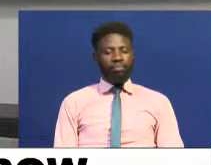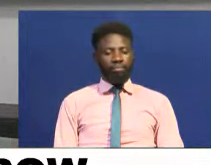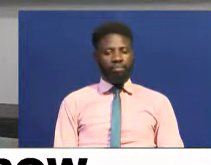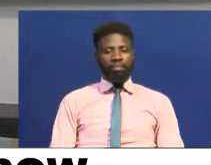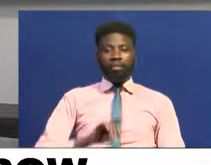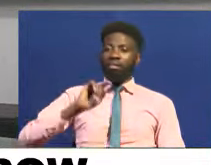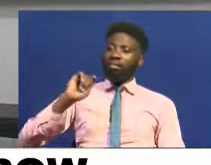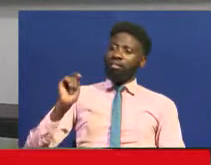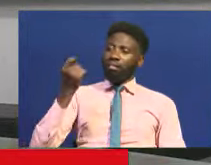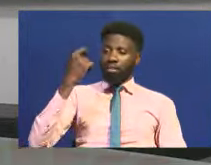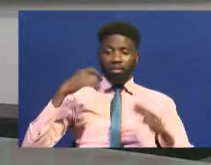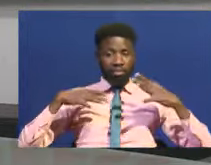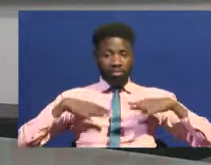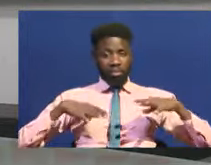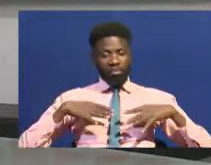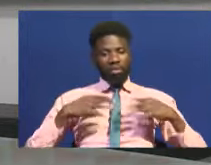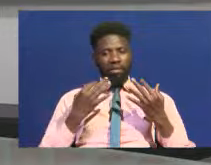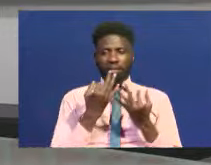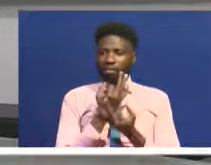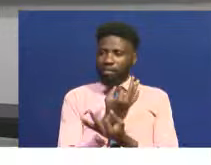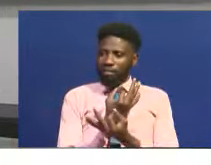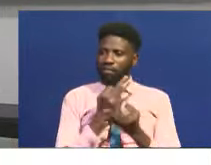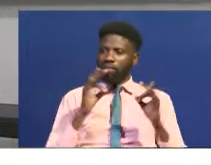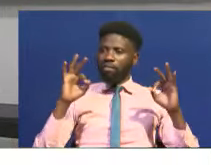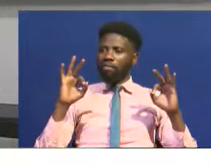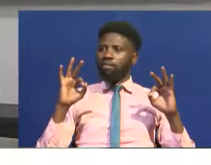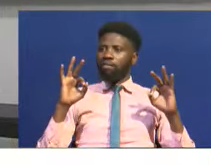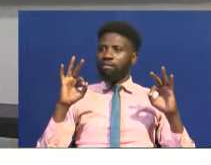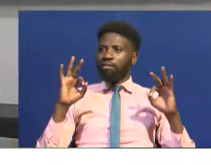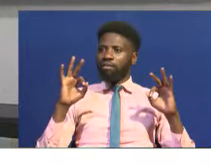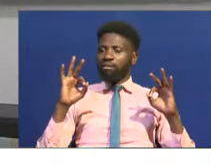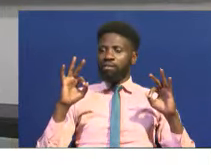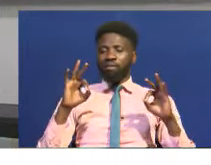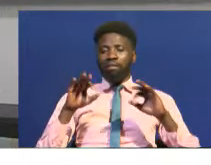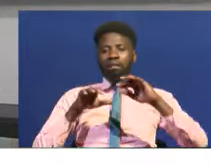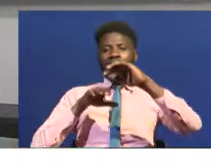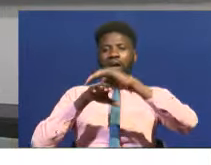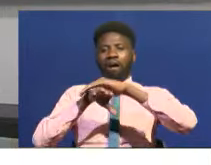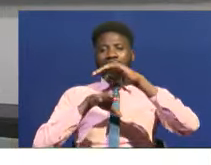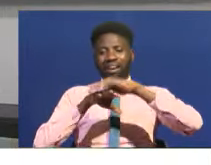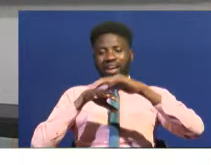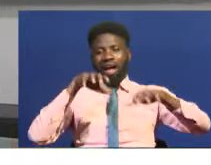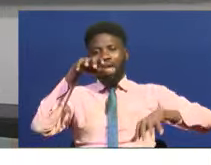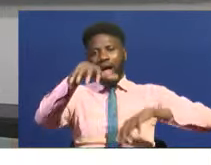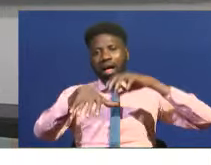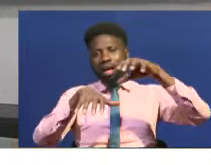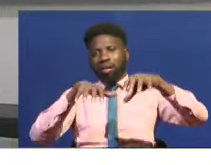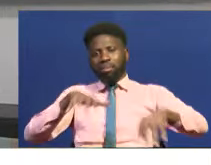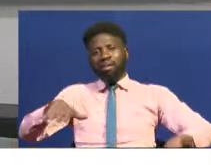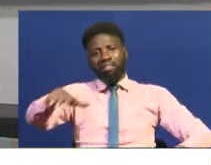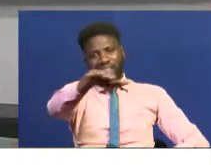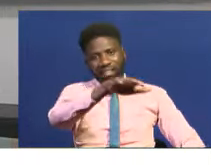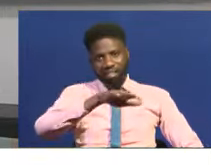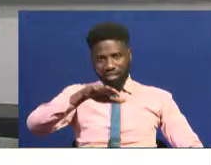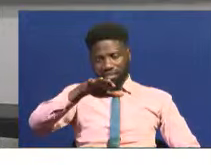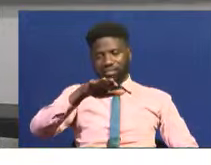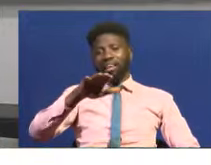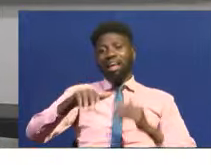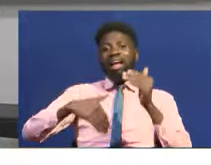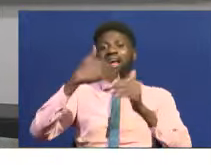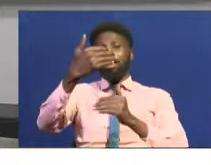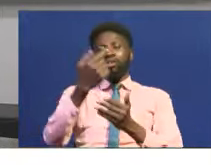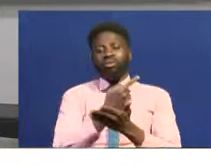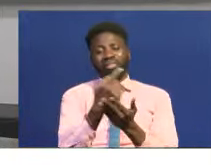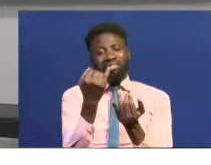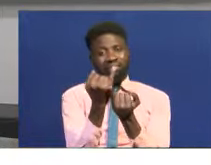Now, Kenyans will have a free access to game parks and reserves in the country next Saturday, the 28th of September. This is according to Tourism and